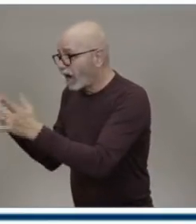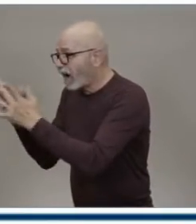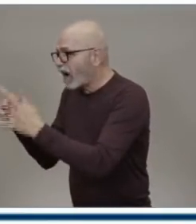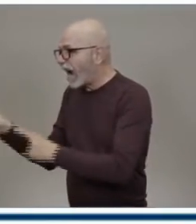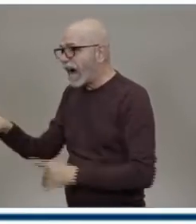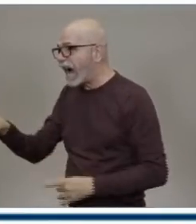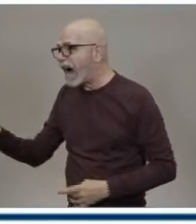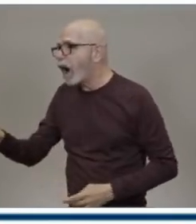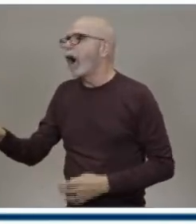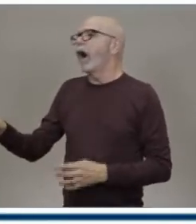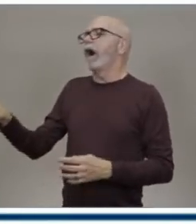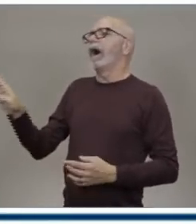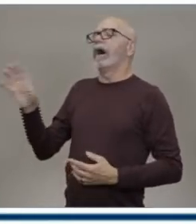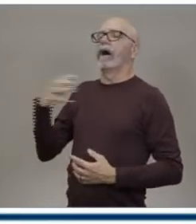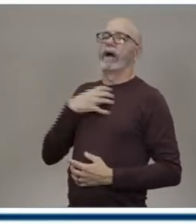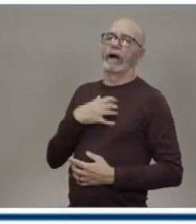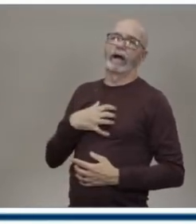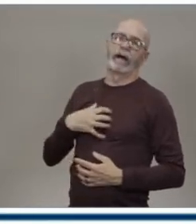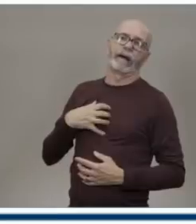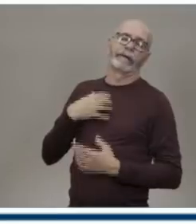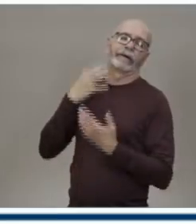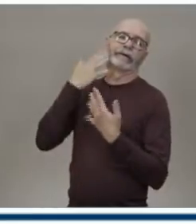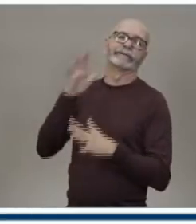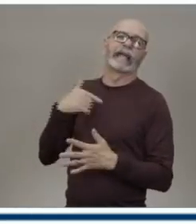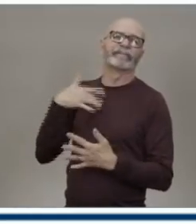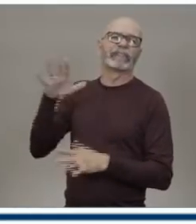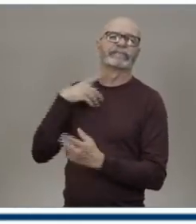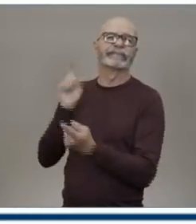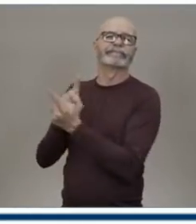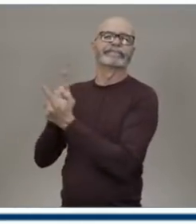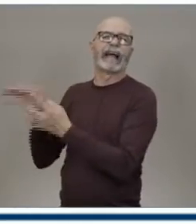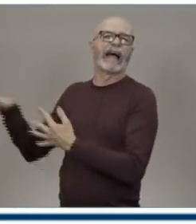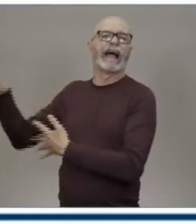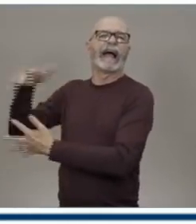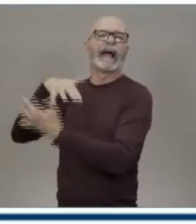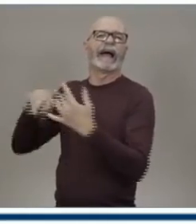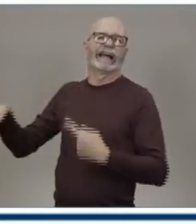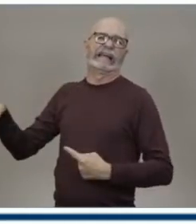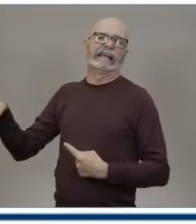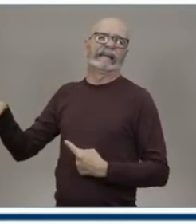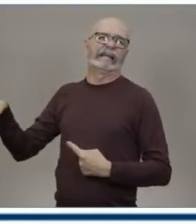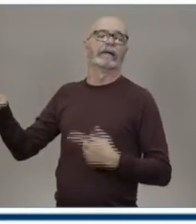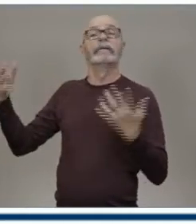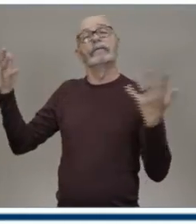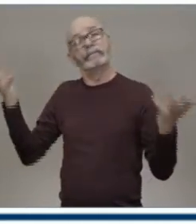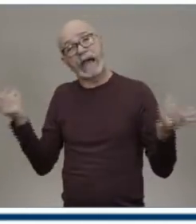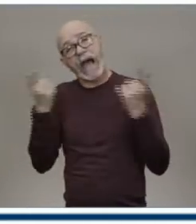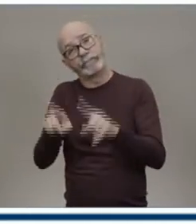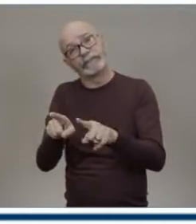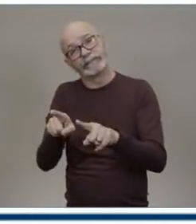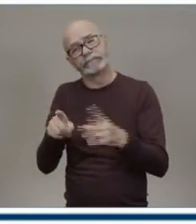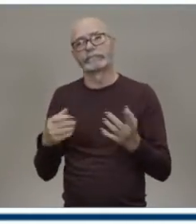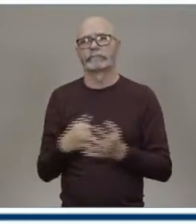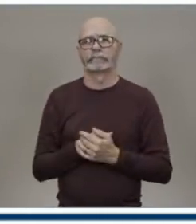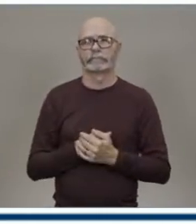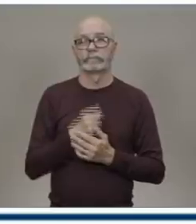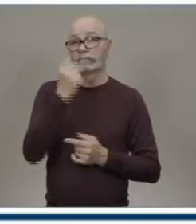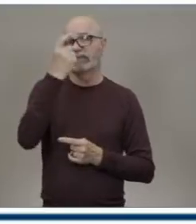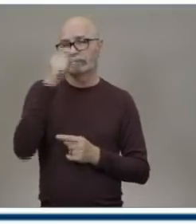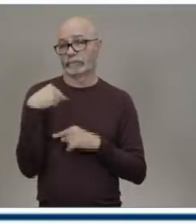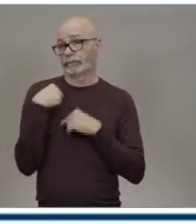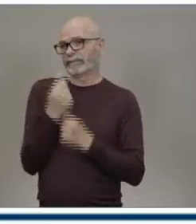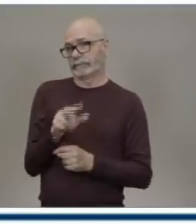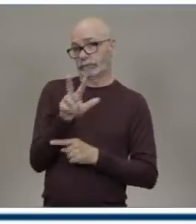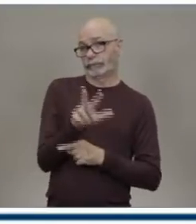they were considered infectious. And the third piece is, I said 5 of our 33 cases are people where we don't have a